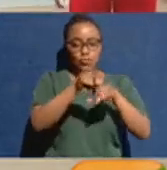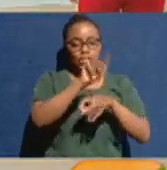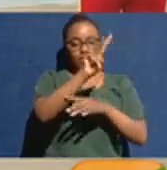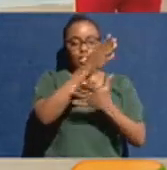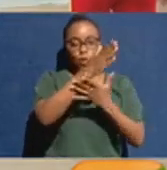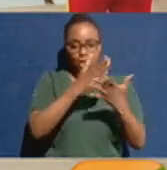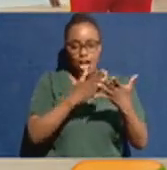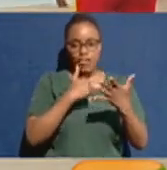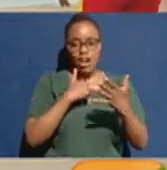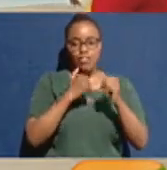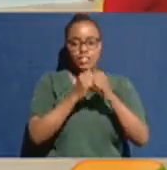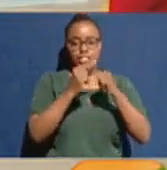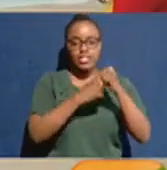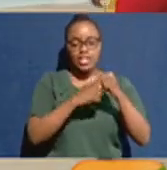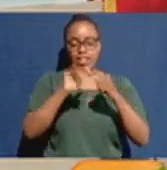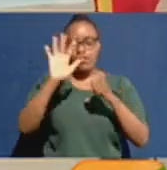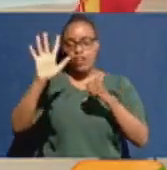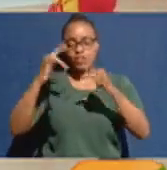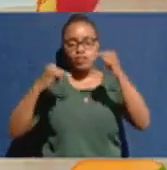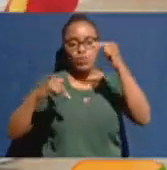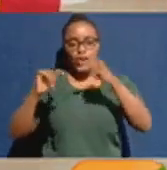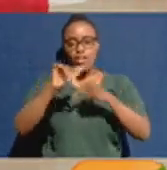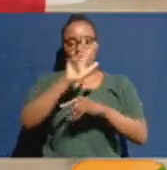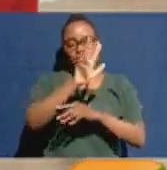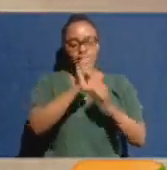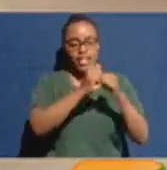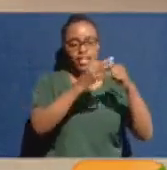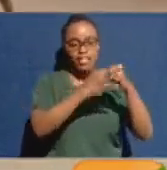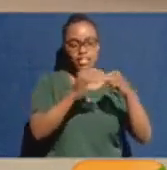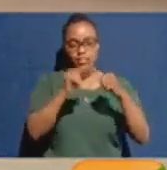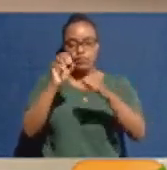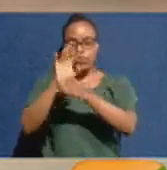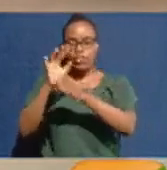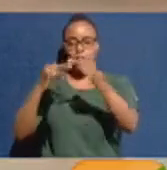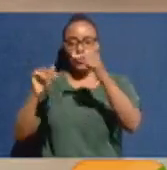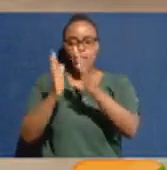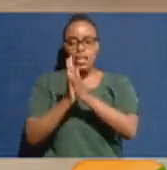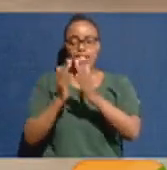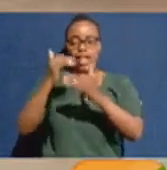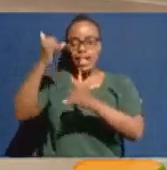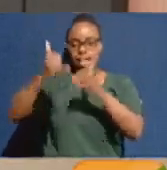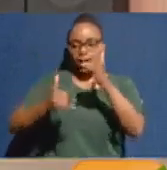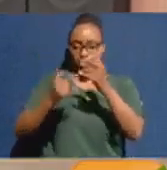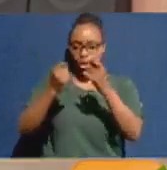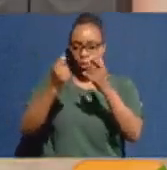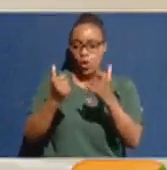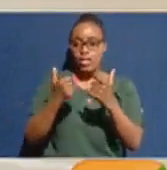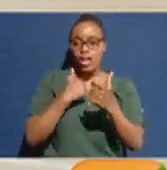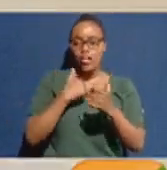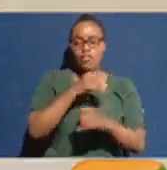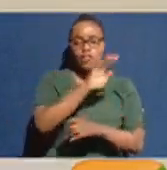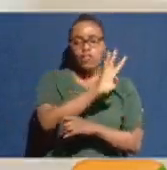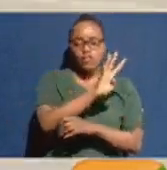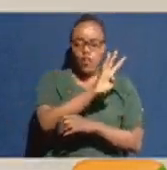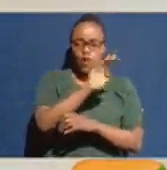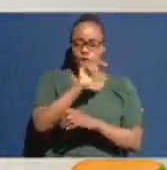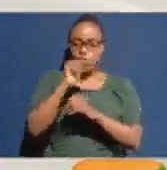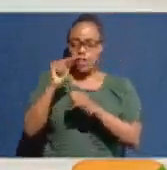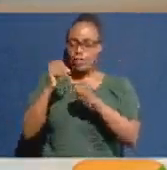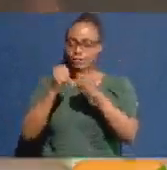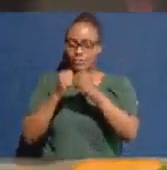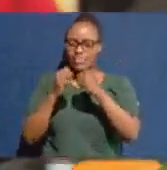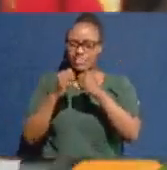a 16-5 win in the third quarter, 18-14 win in the last quarter for a 45-41